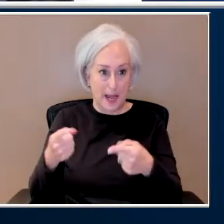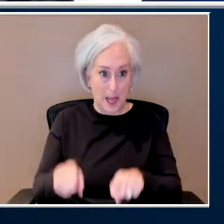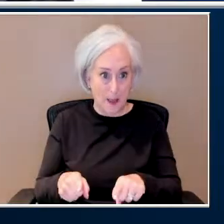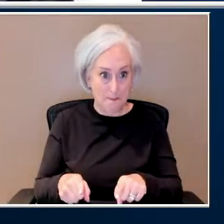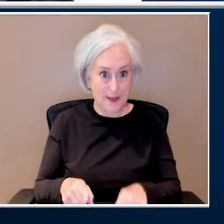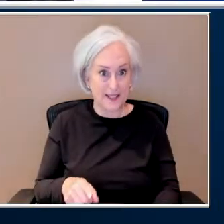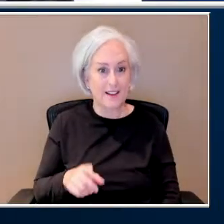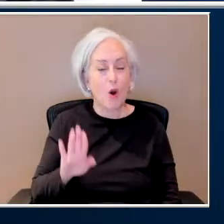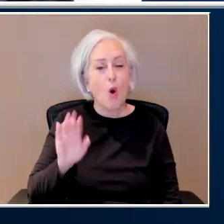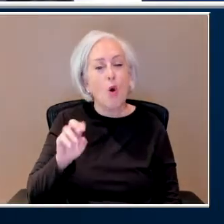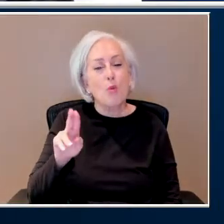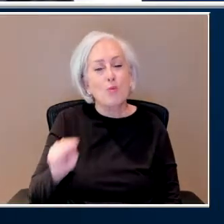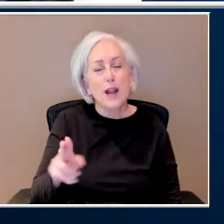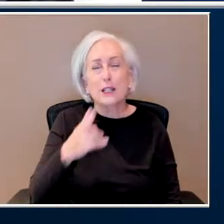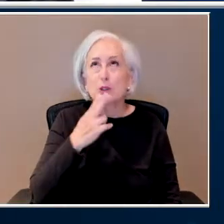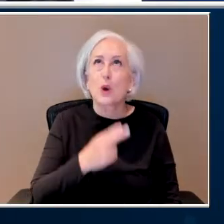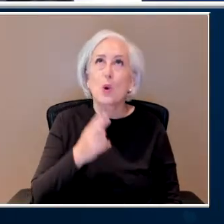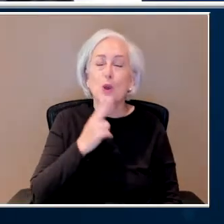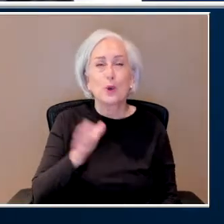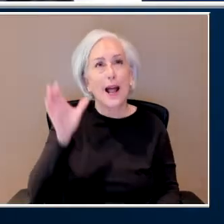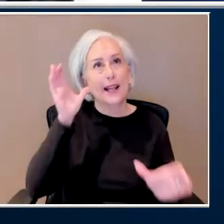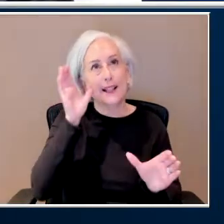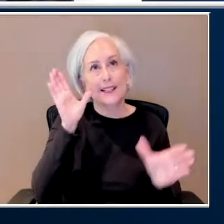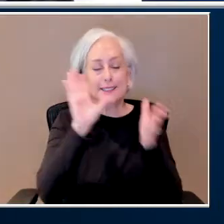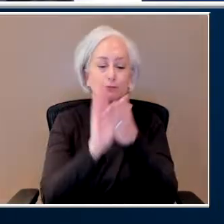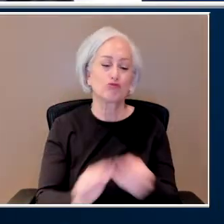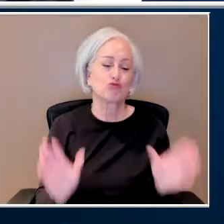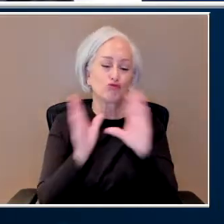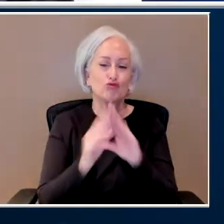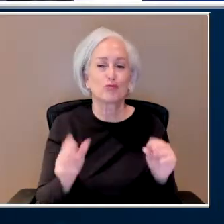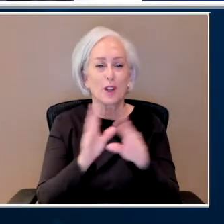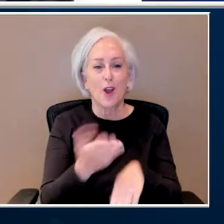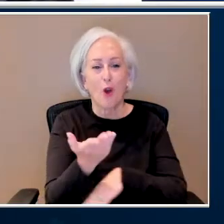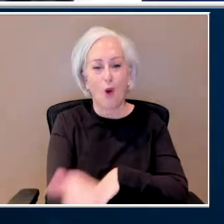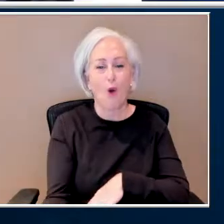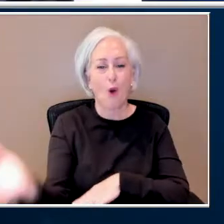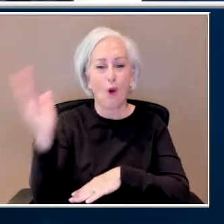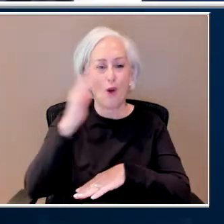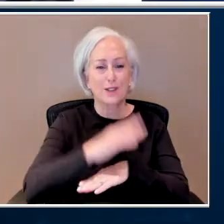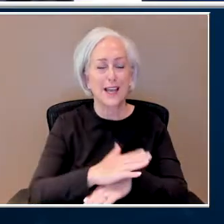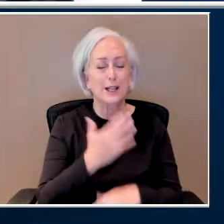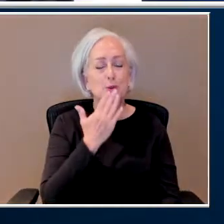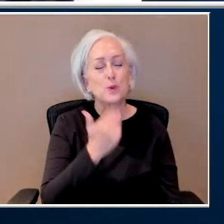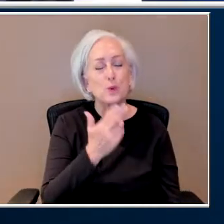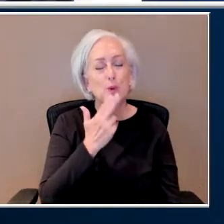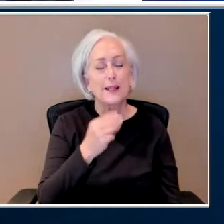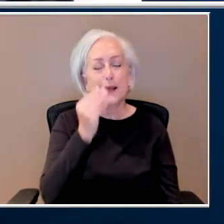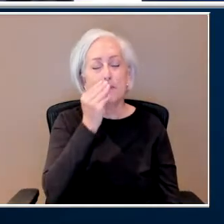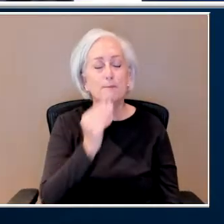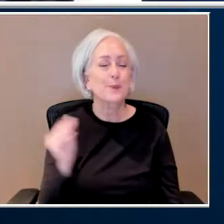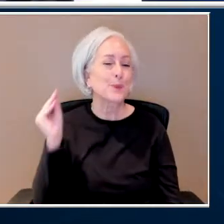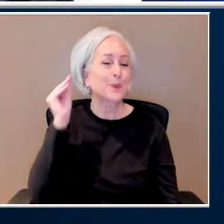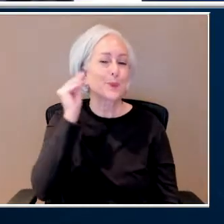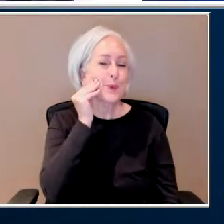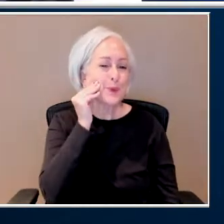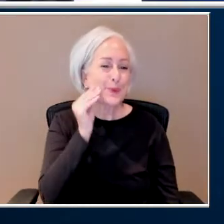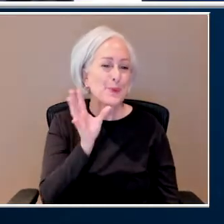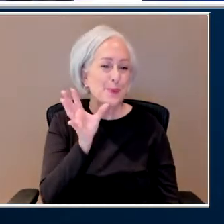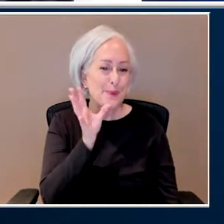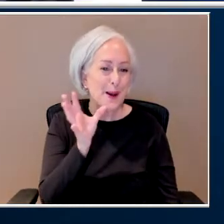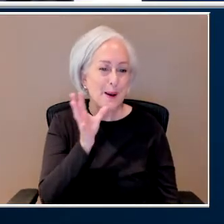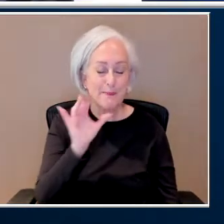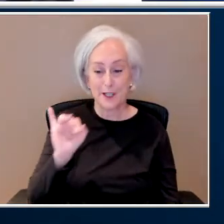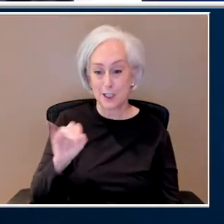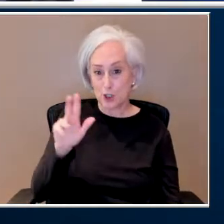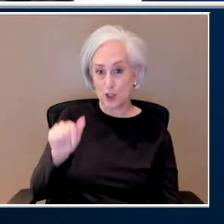could listen to him tell stories all day long. So precious that he still gives his mama kisses. Jessica, you are so strong, and Brennan is